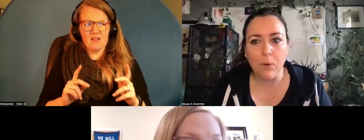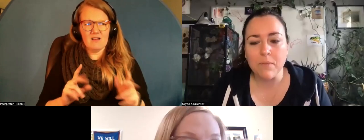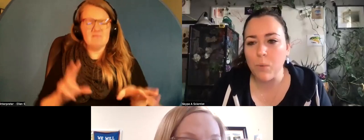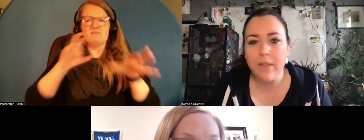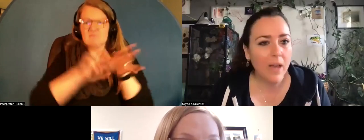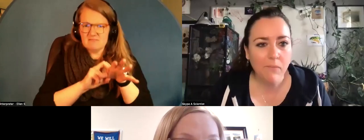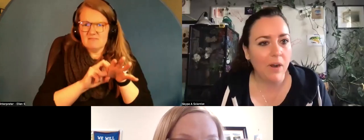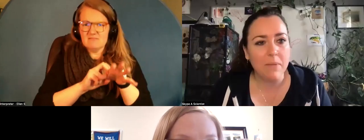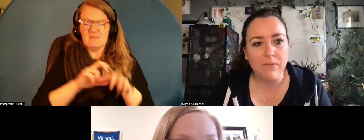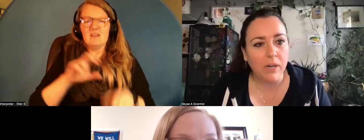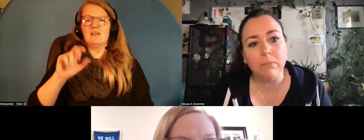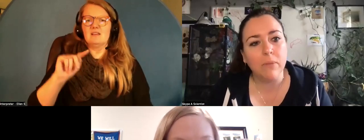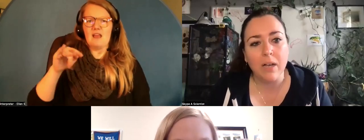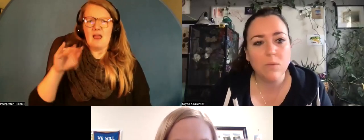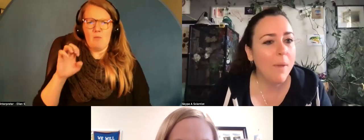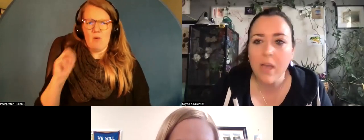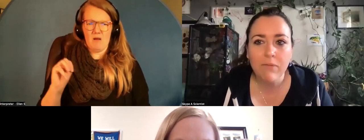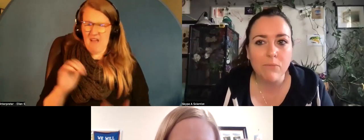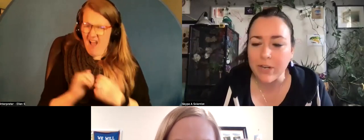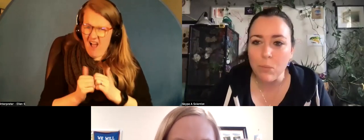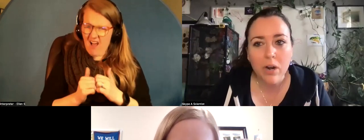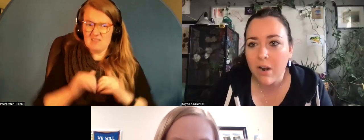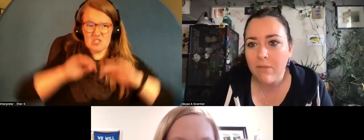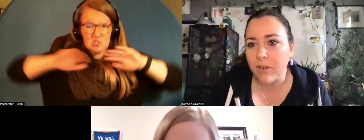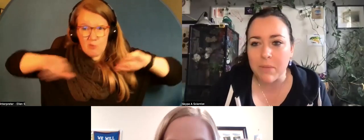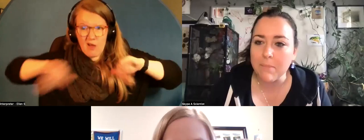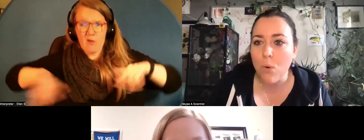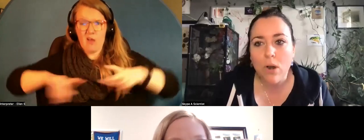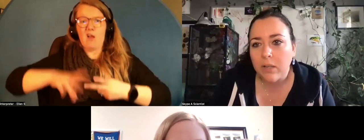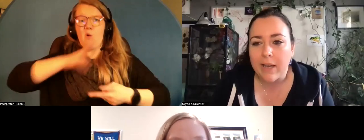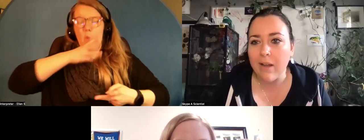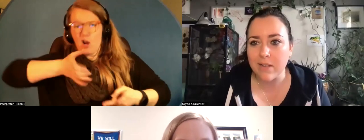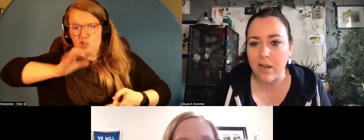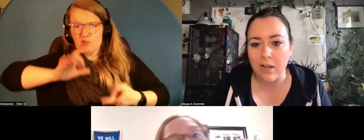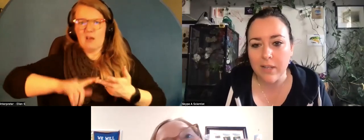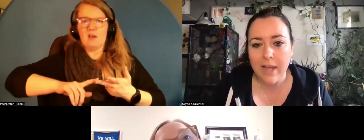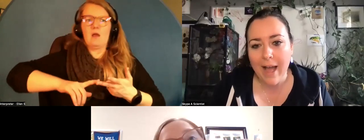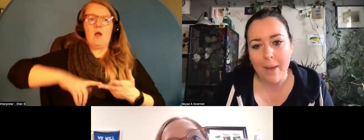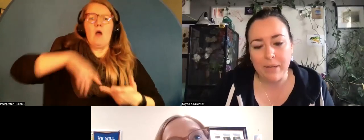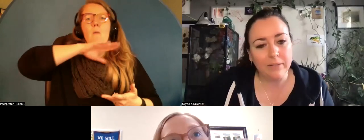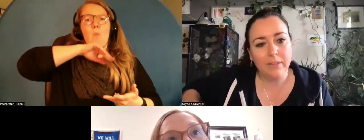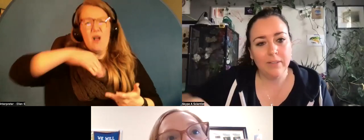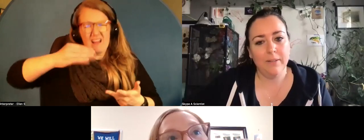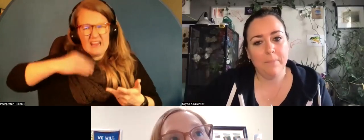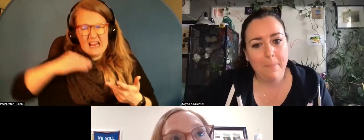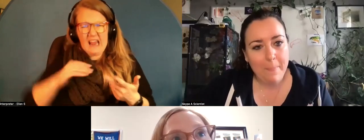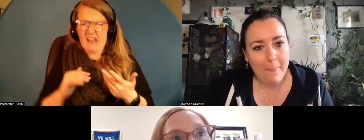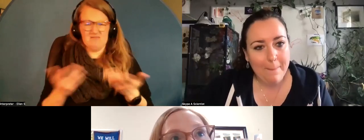parasitic tapeworms? Where do they come from? Is it from swimming, from drinking water, from eating pork? Like, how does it all happen?